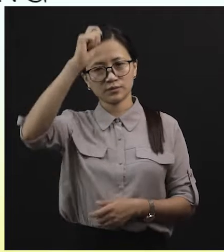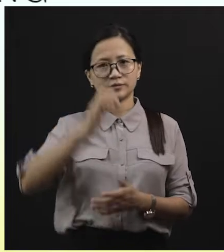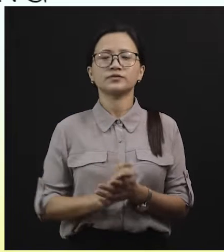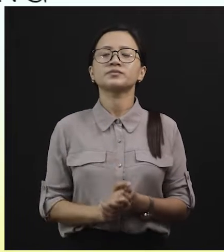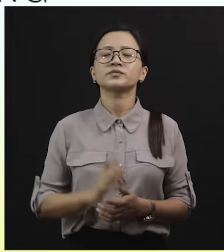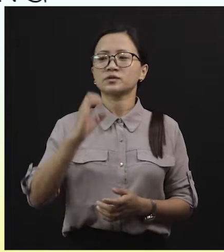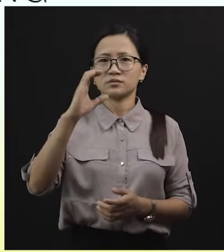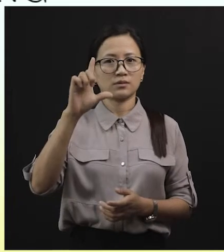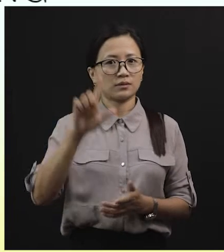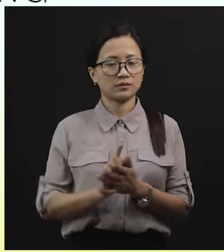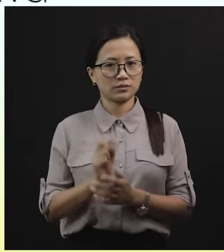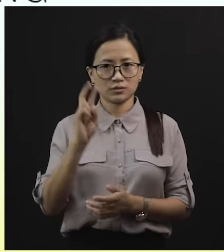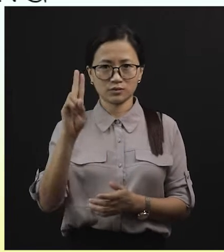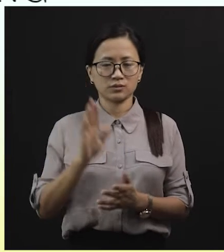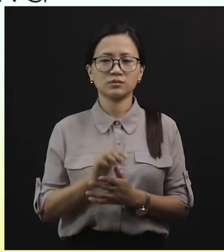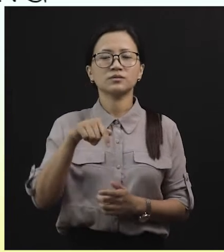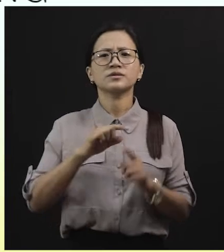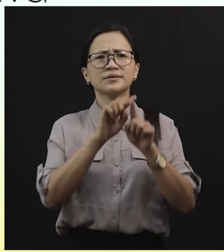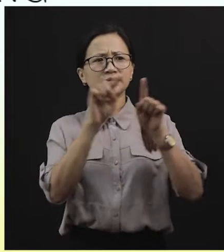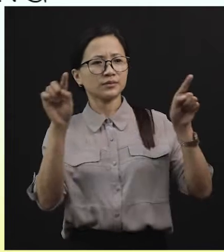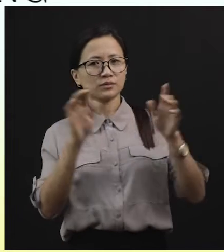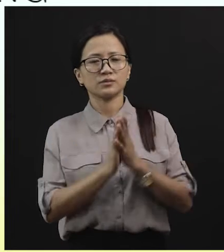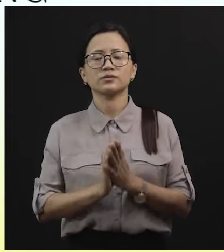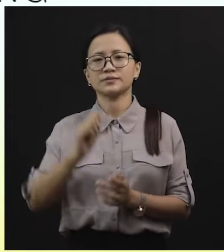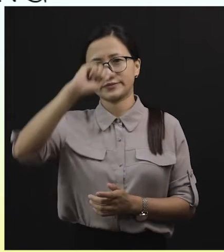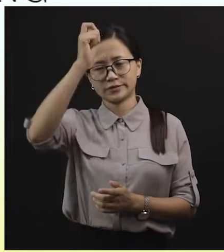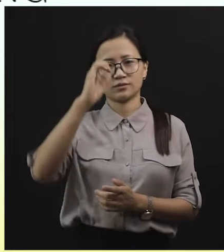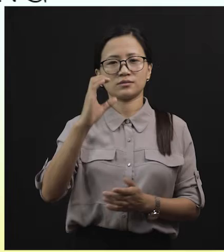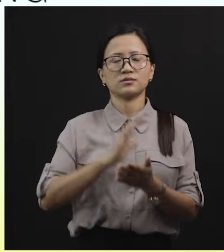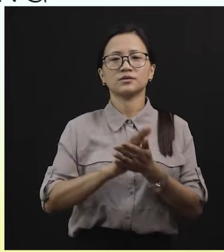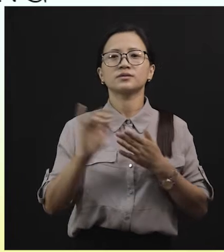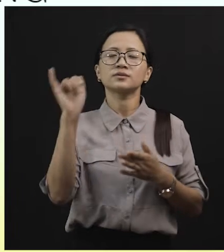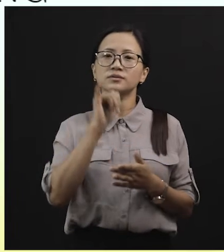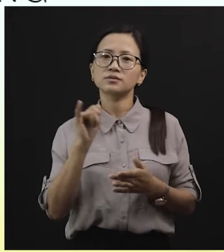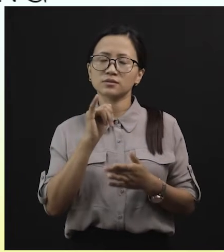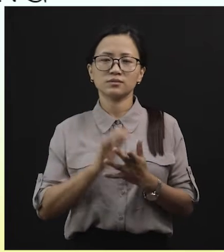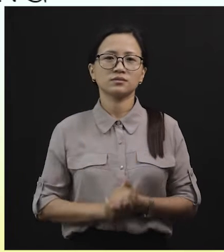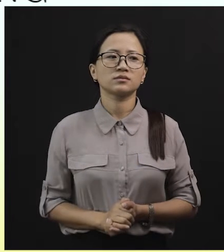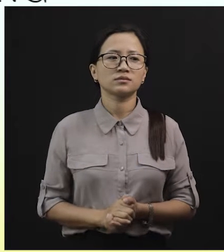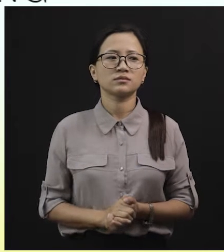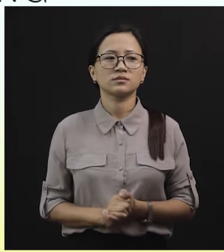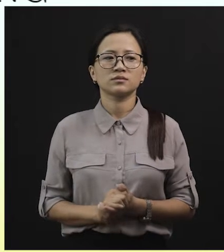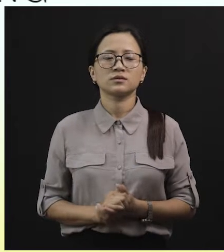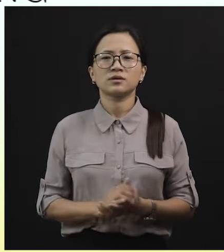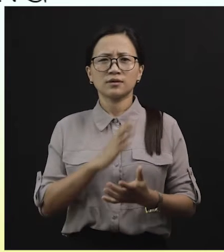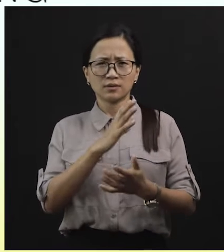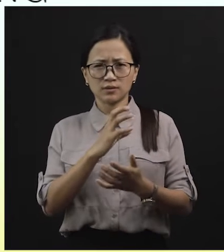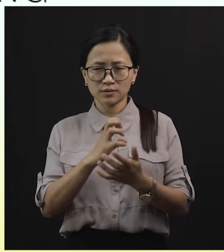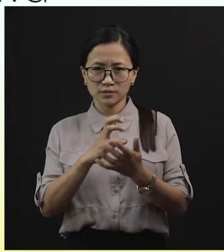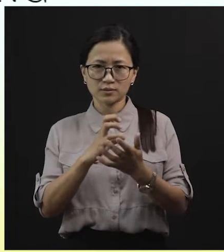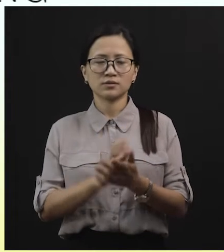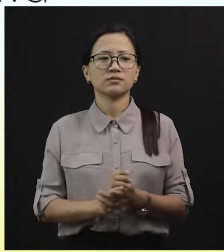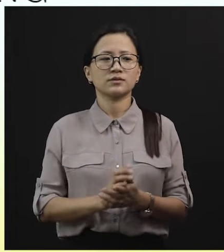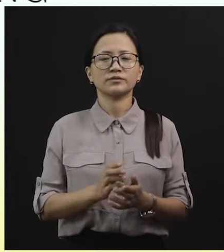2. Today's topic will be on English chapter 6, that is Hurt No